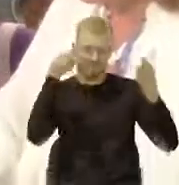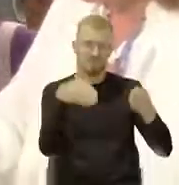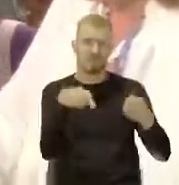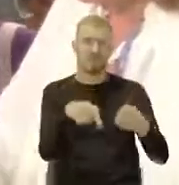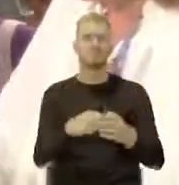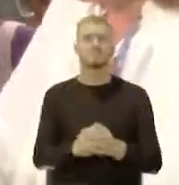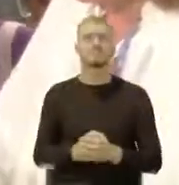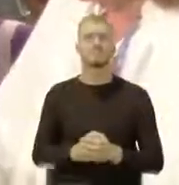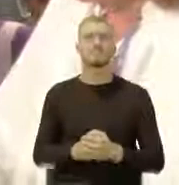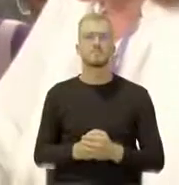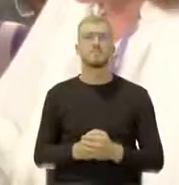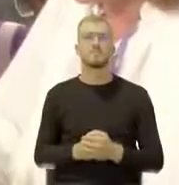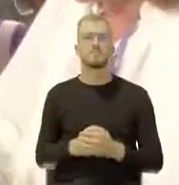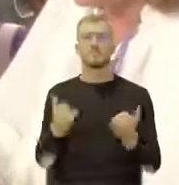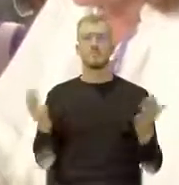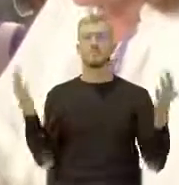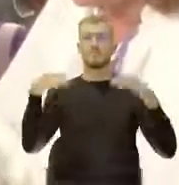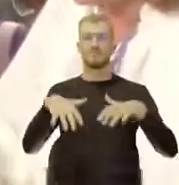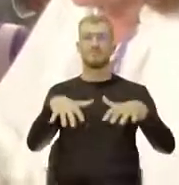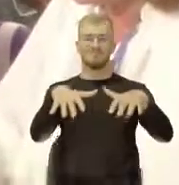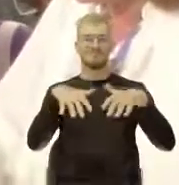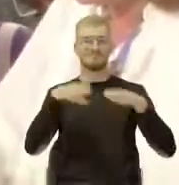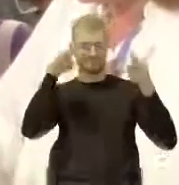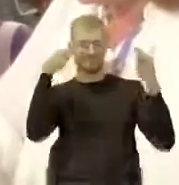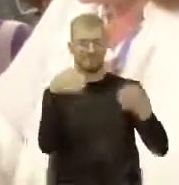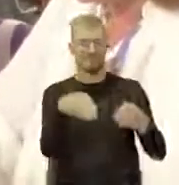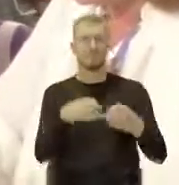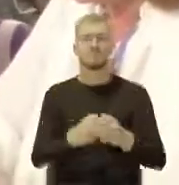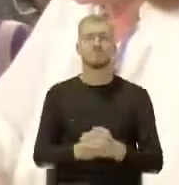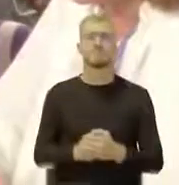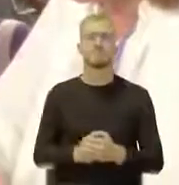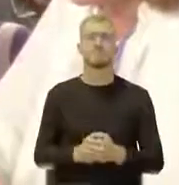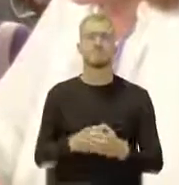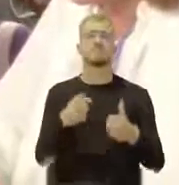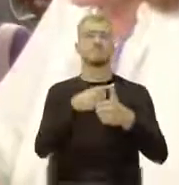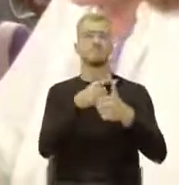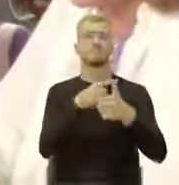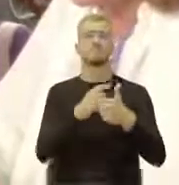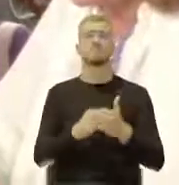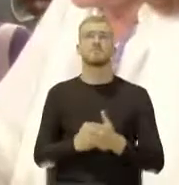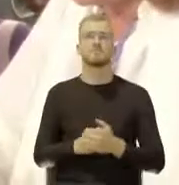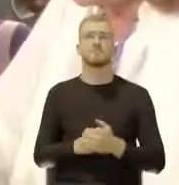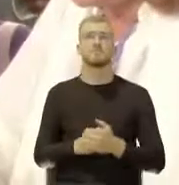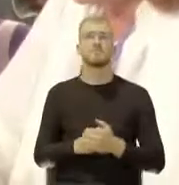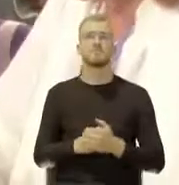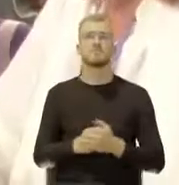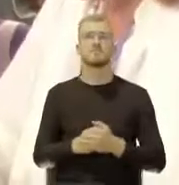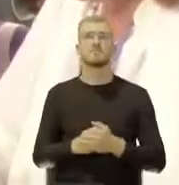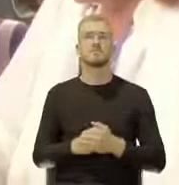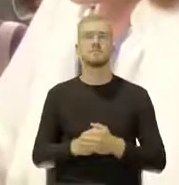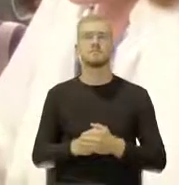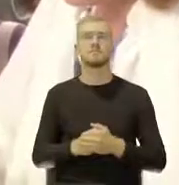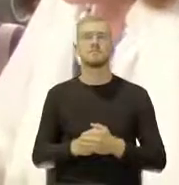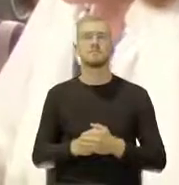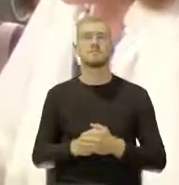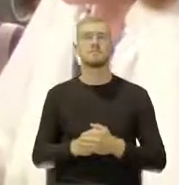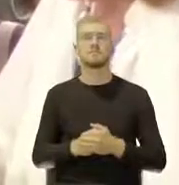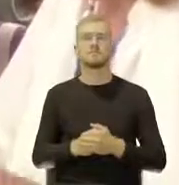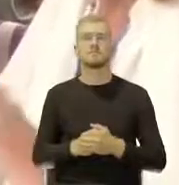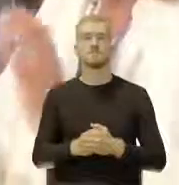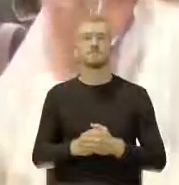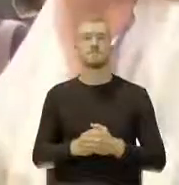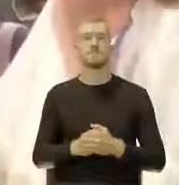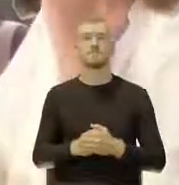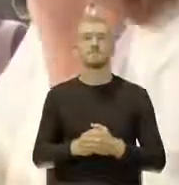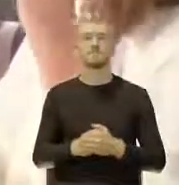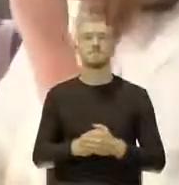Forum. First of all, we have here, and on behalf of local governments, but there are many different types of local governments. There are